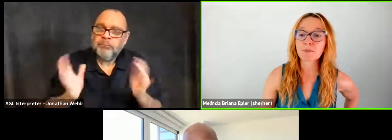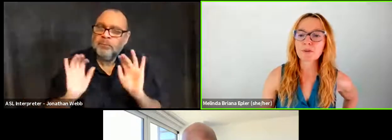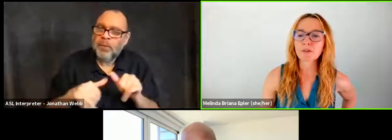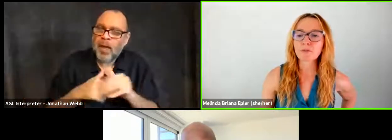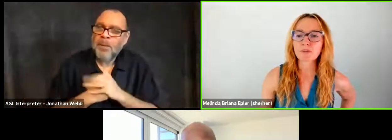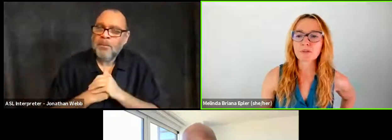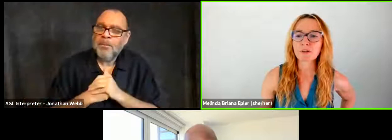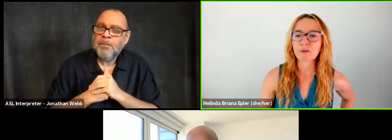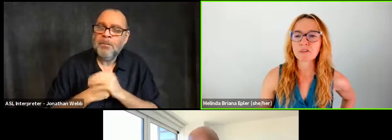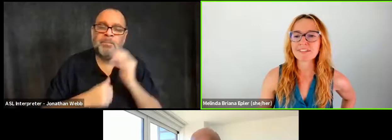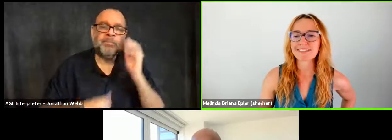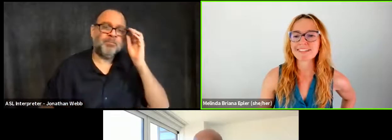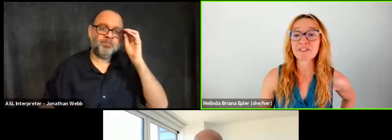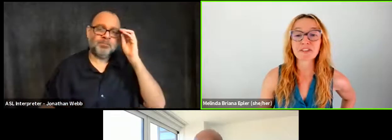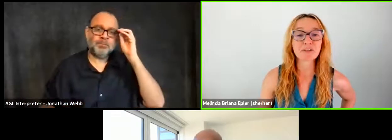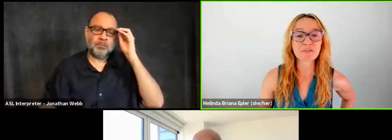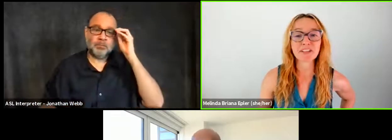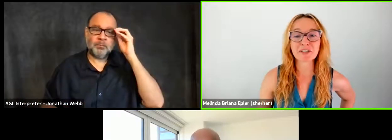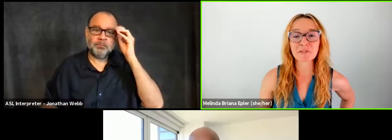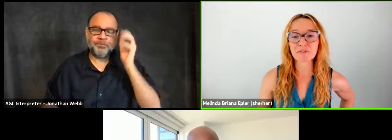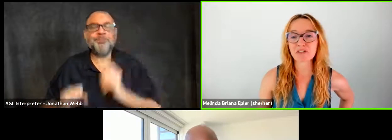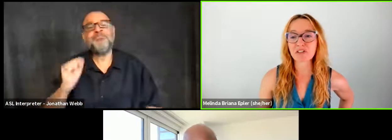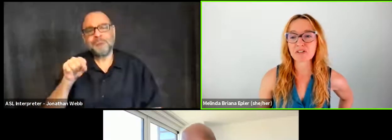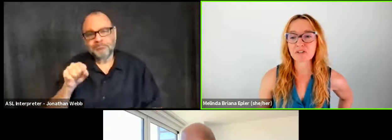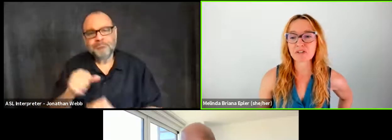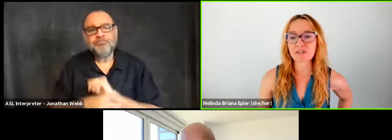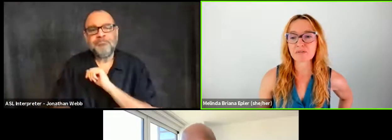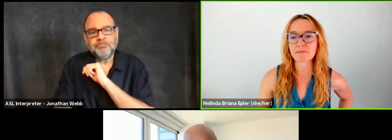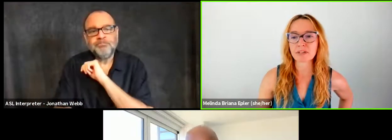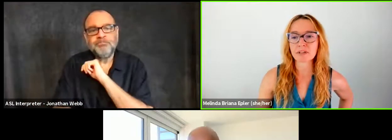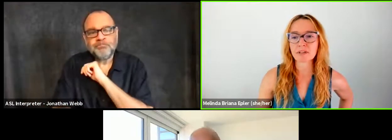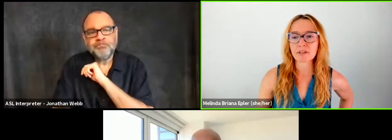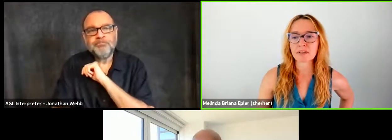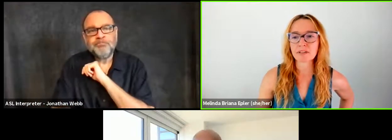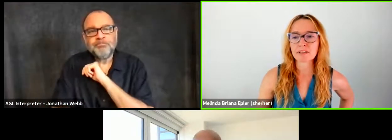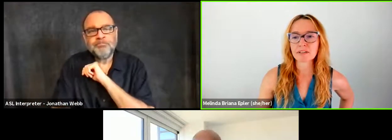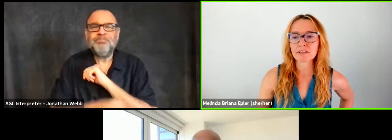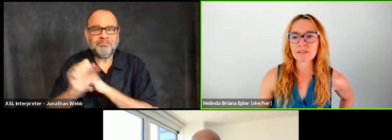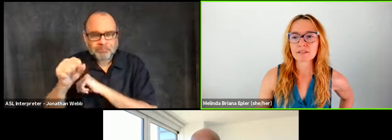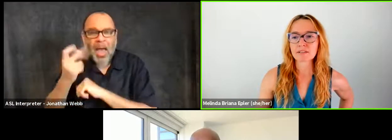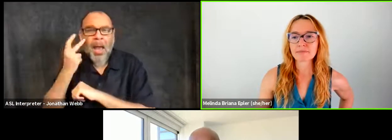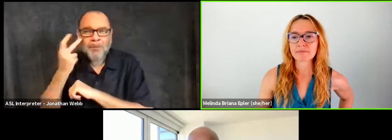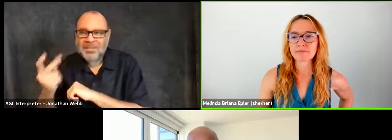So I'm reading through some of the comments, and there's a lot of them. Thank you all for sharing your thoughts.